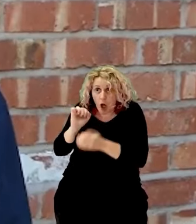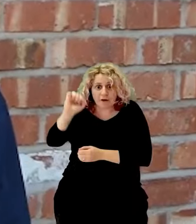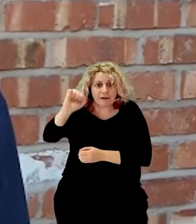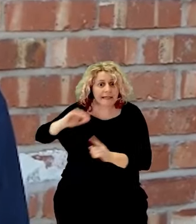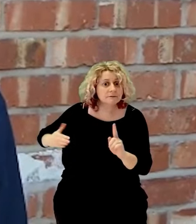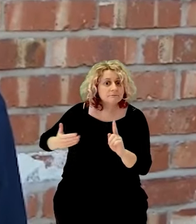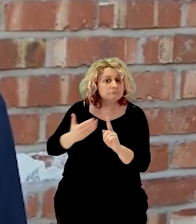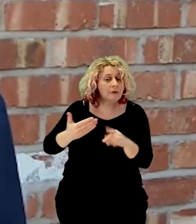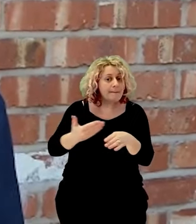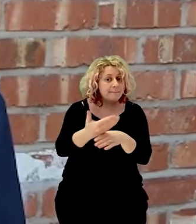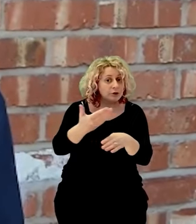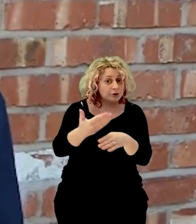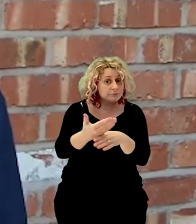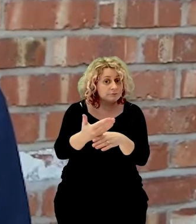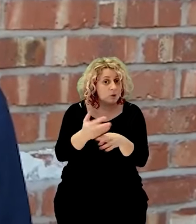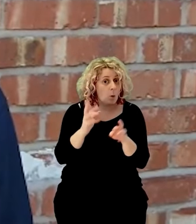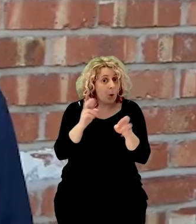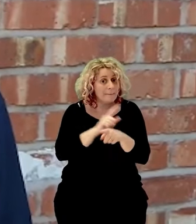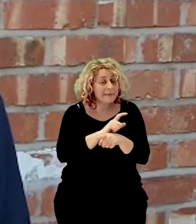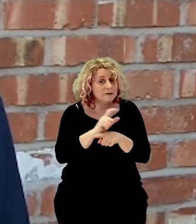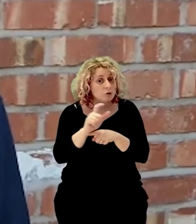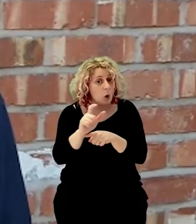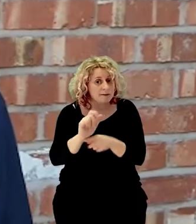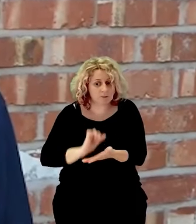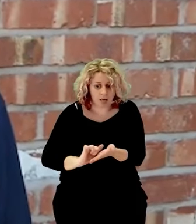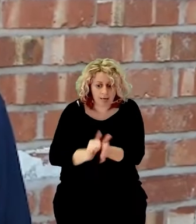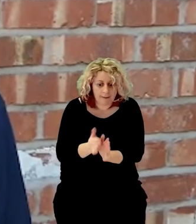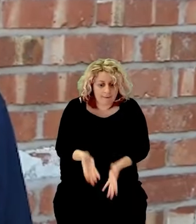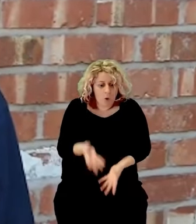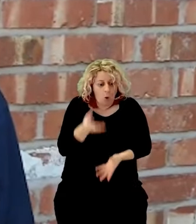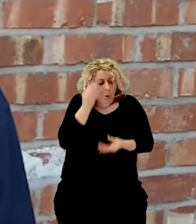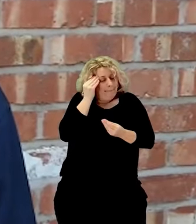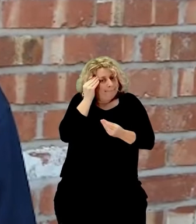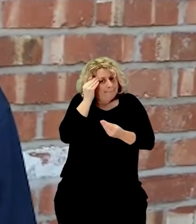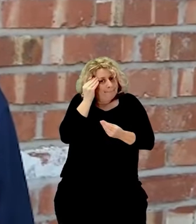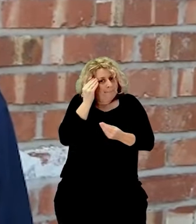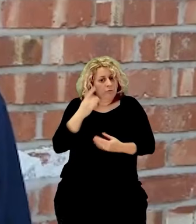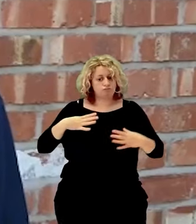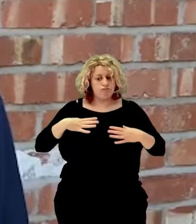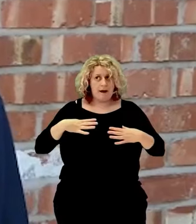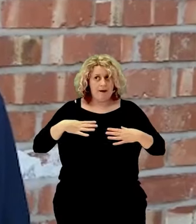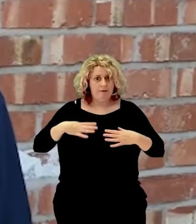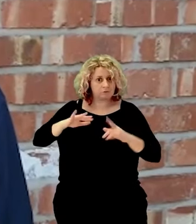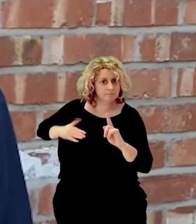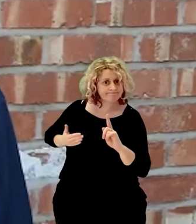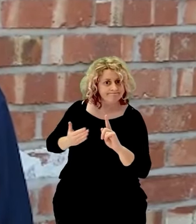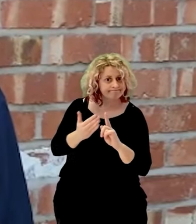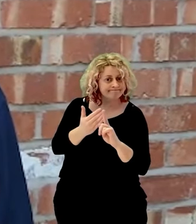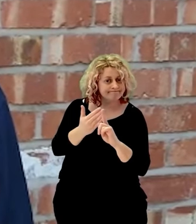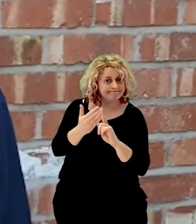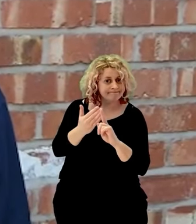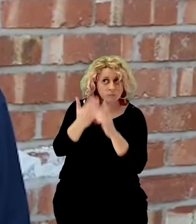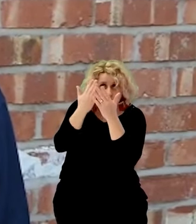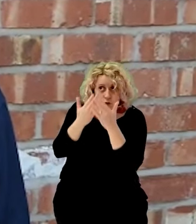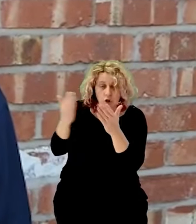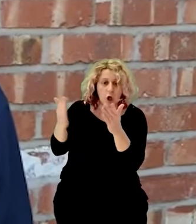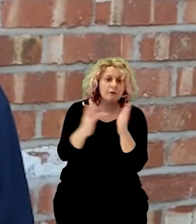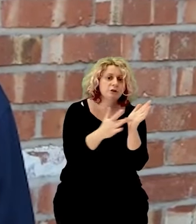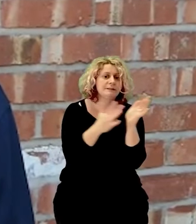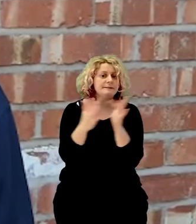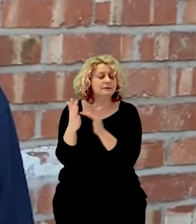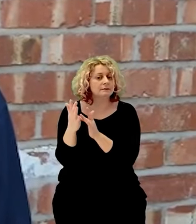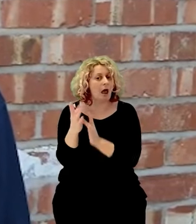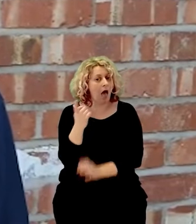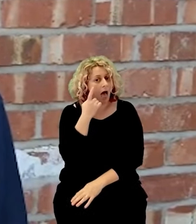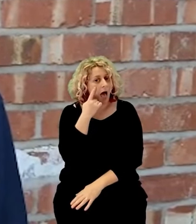these courses can really help you to be inspired and equipped to do just that. So do sign up on one of Keswick